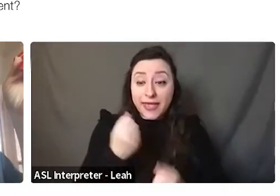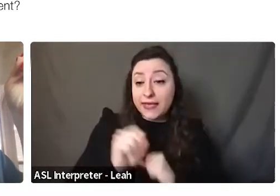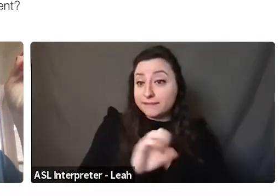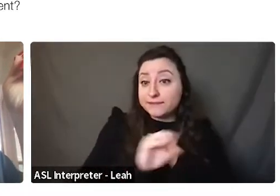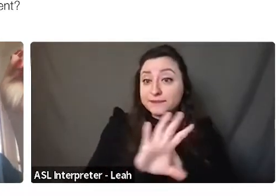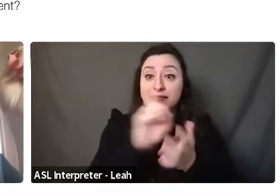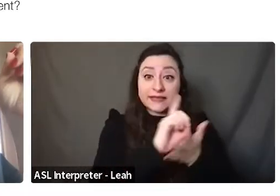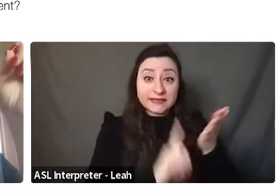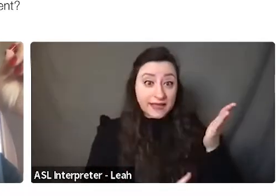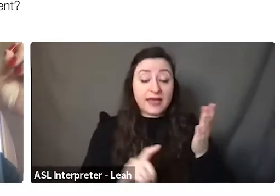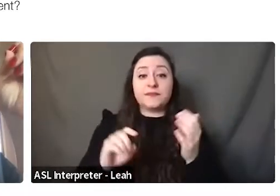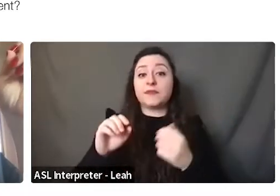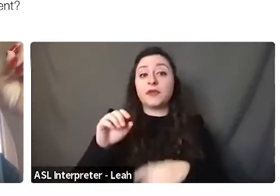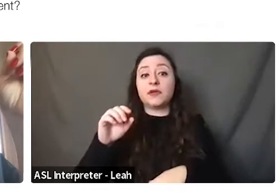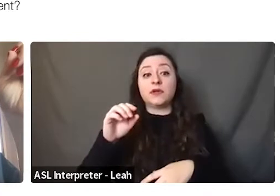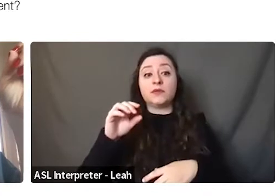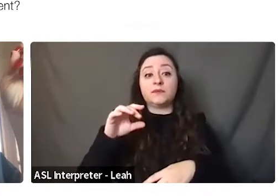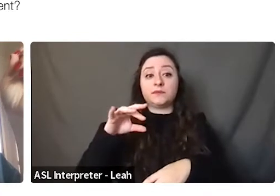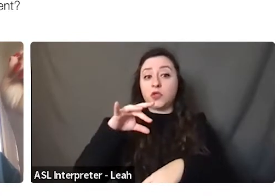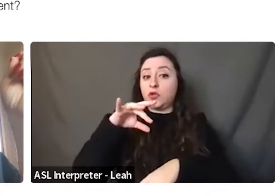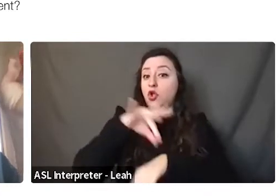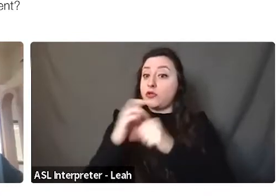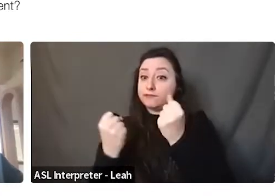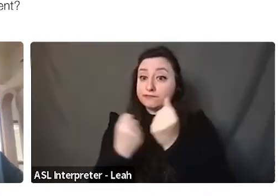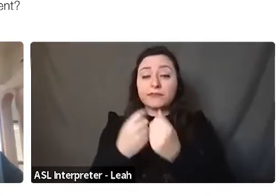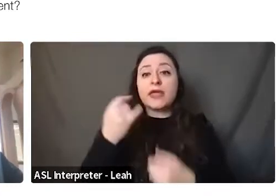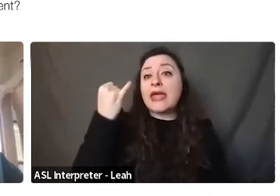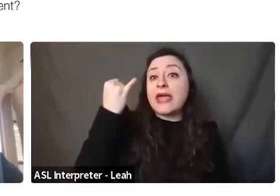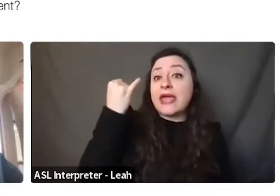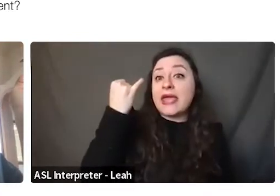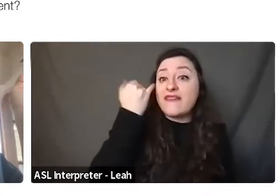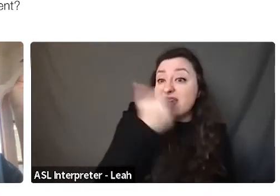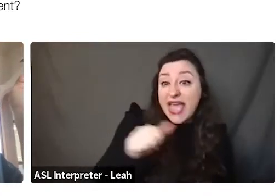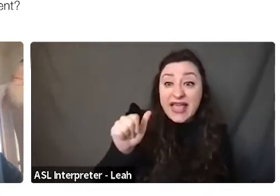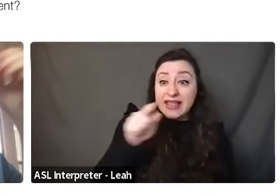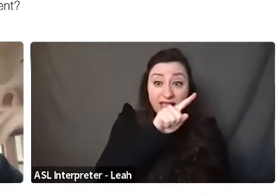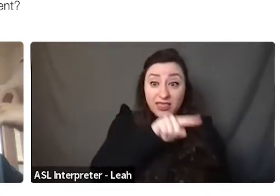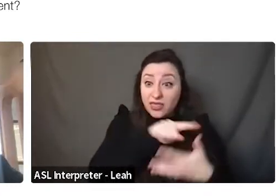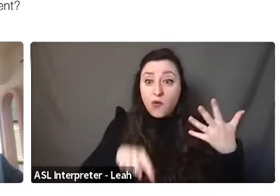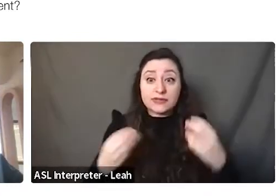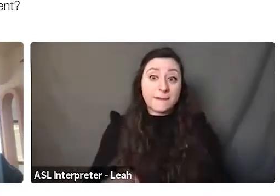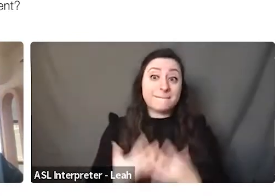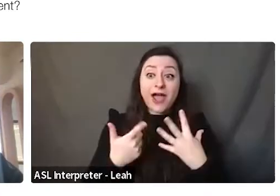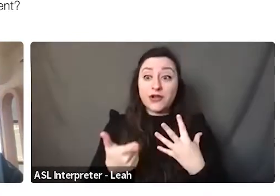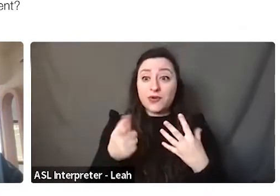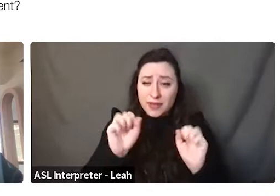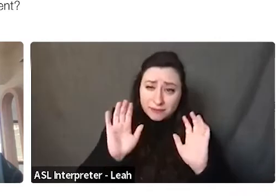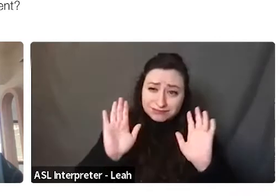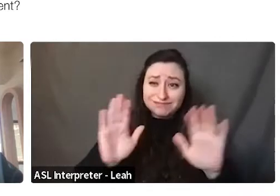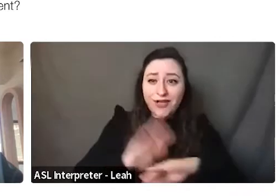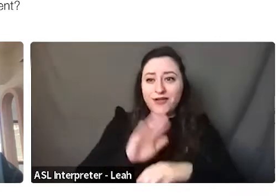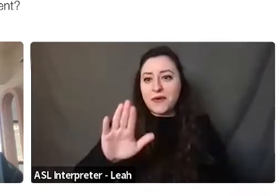Slow Factory with the work that Stand Earth created. If there's any of them that inspire you, if you can push those on